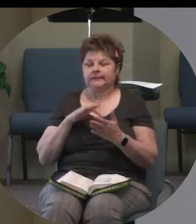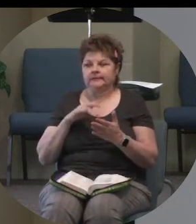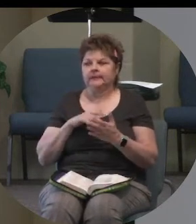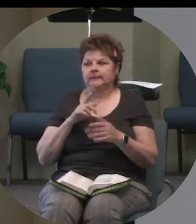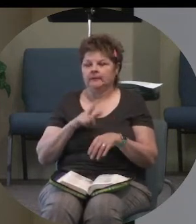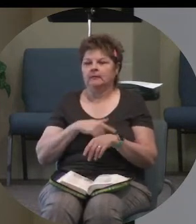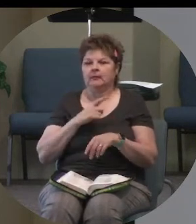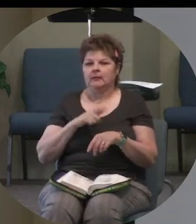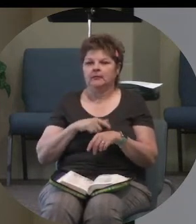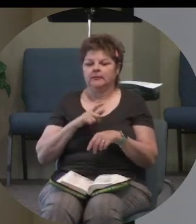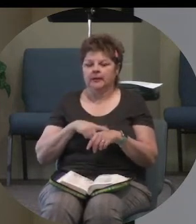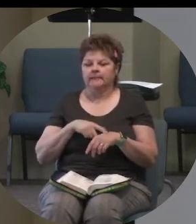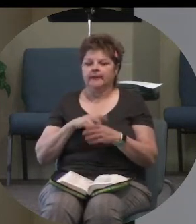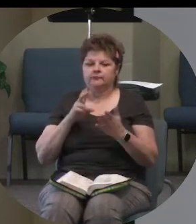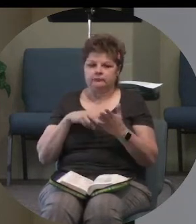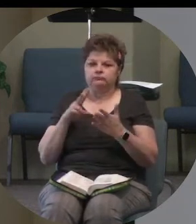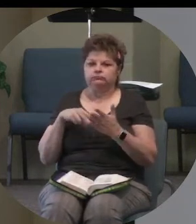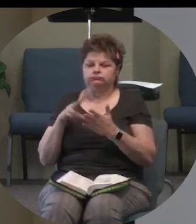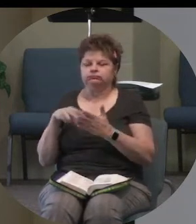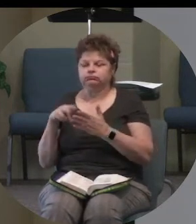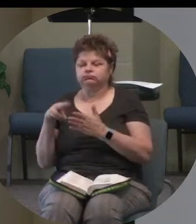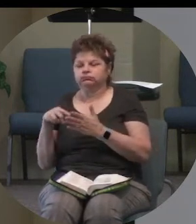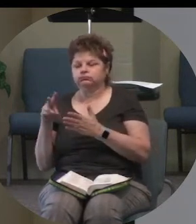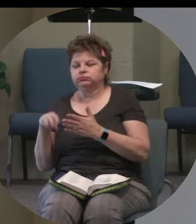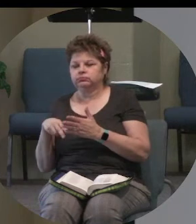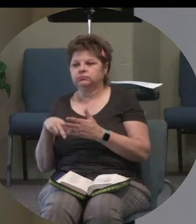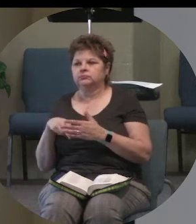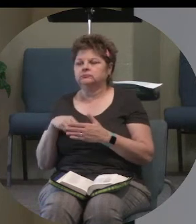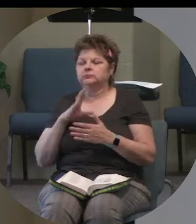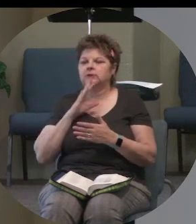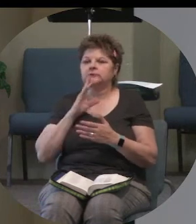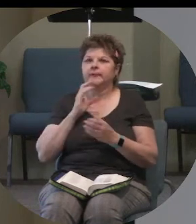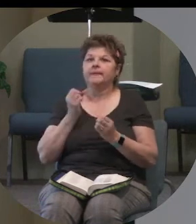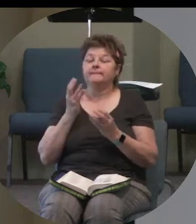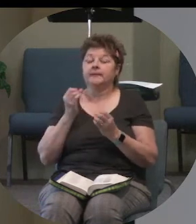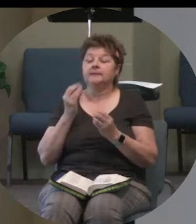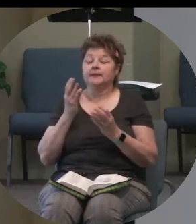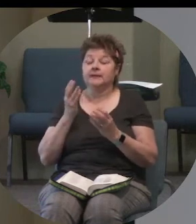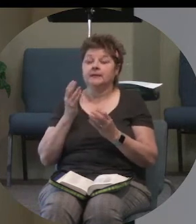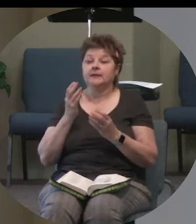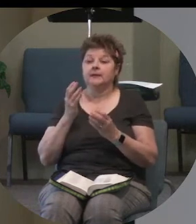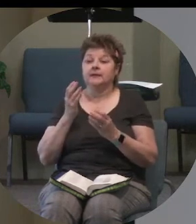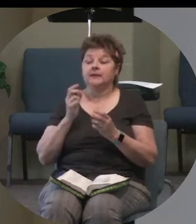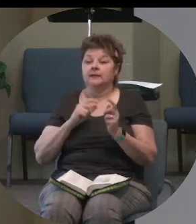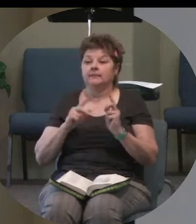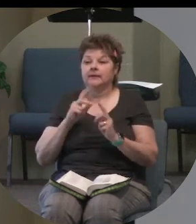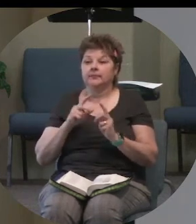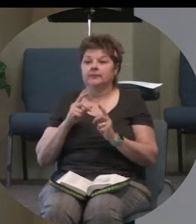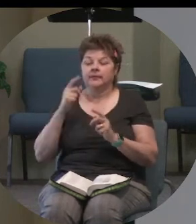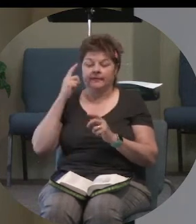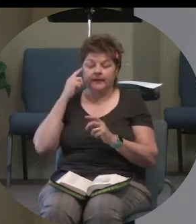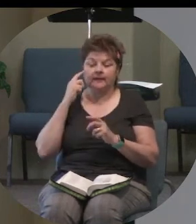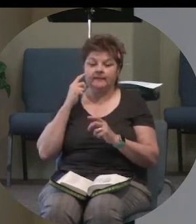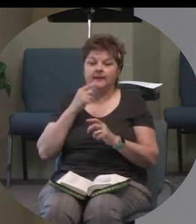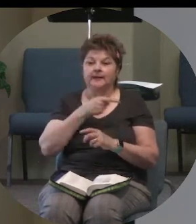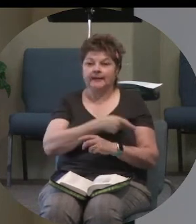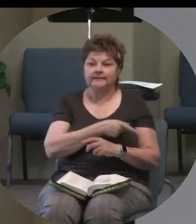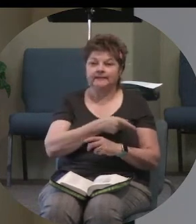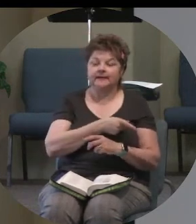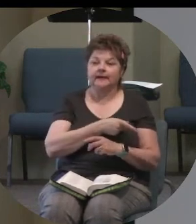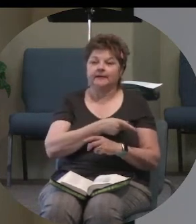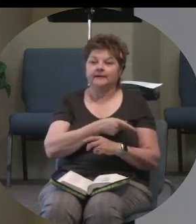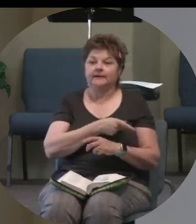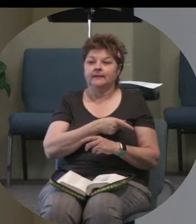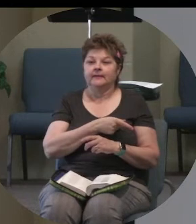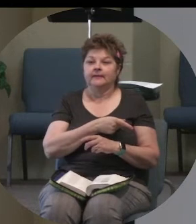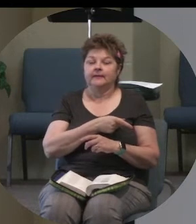passages around it, and 2 Chronicles talks about it, many scholars would believe Hezekiah probably actually brought this on himself because of his flaunting of his